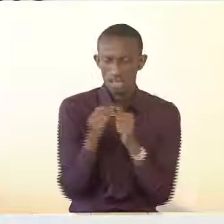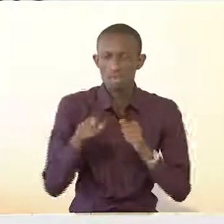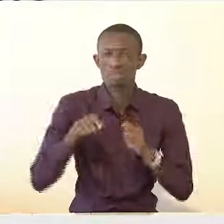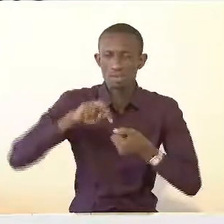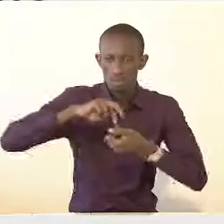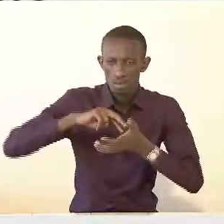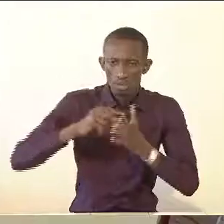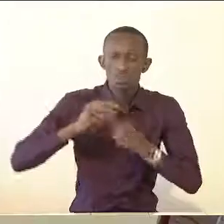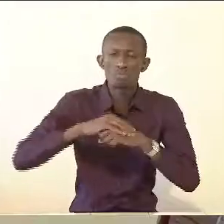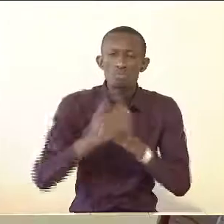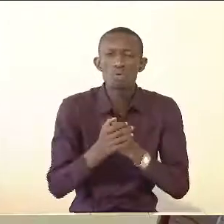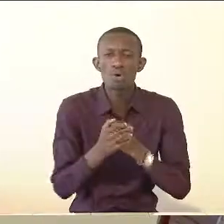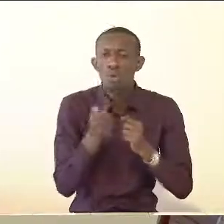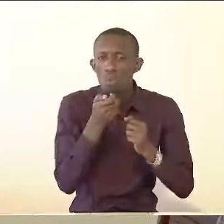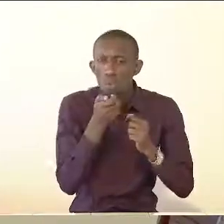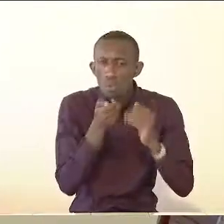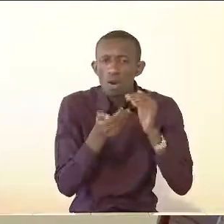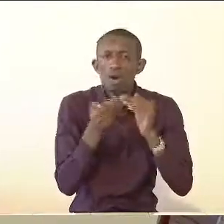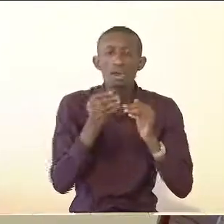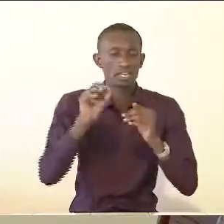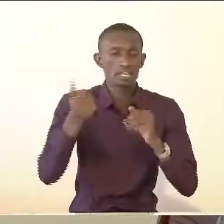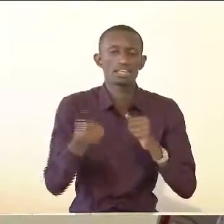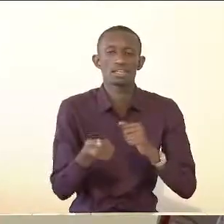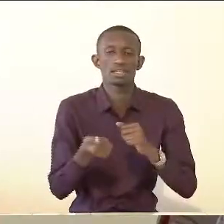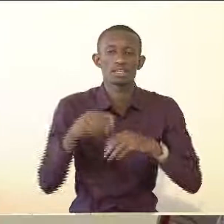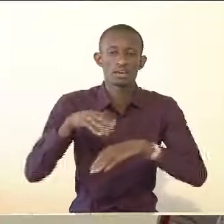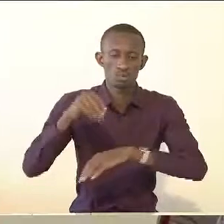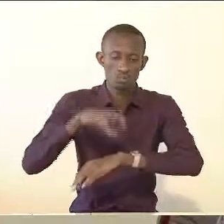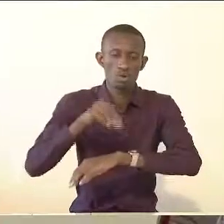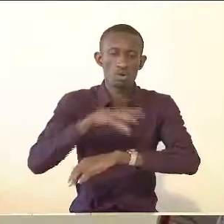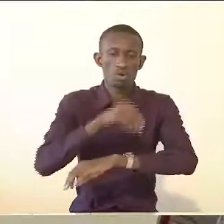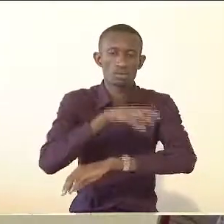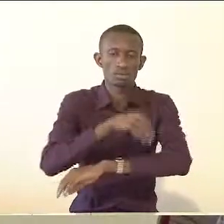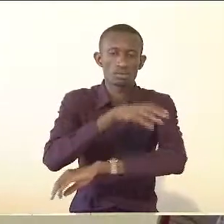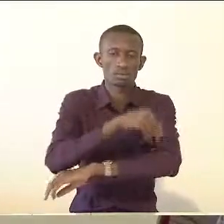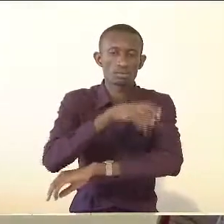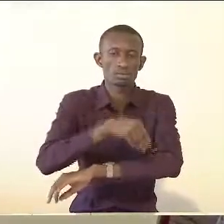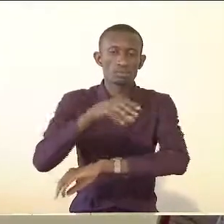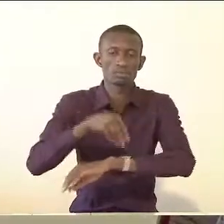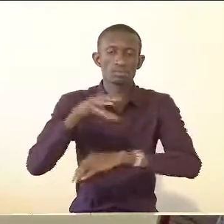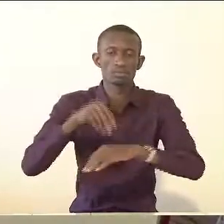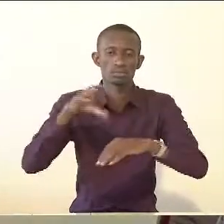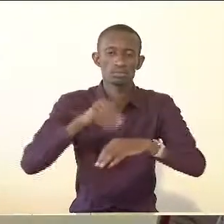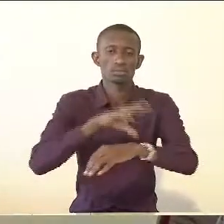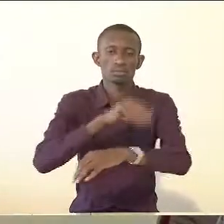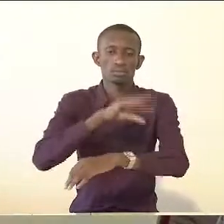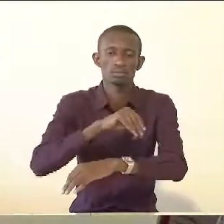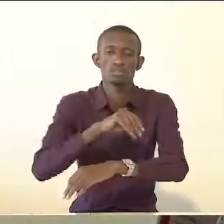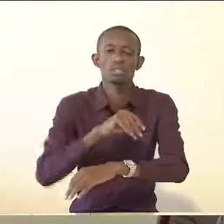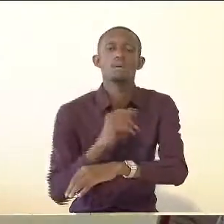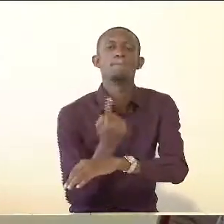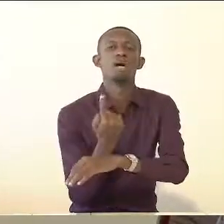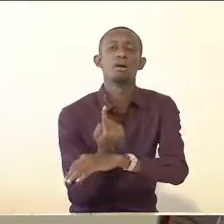what you call body fur. The hair on the skin are raised up. They stand up so that they can just trap the